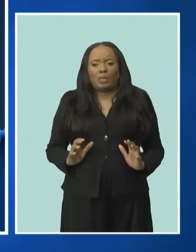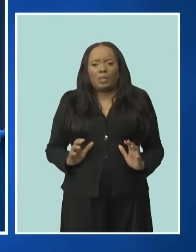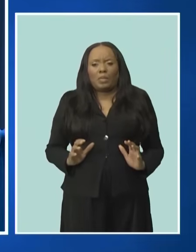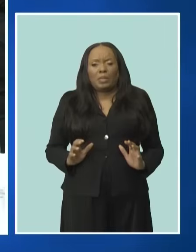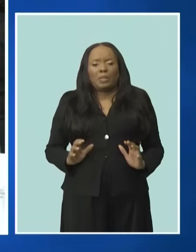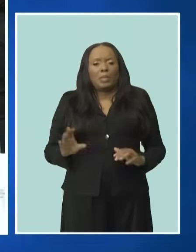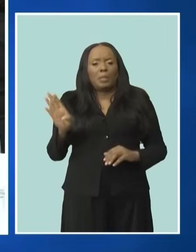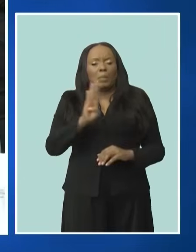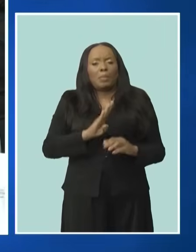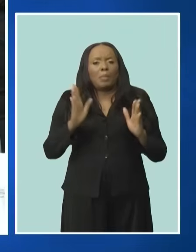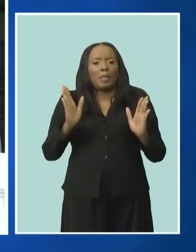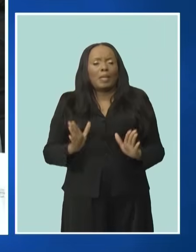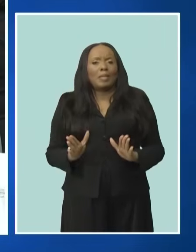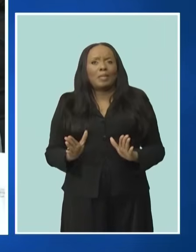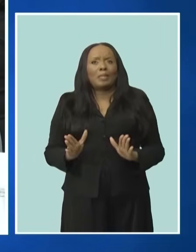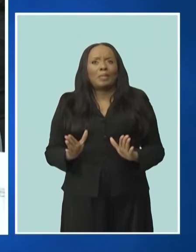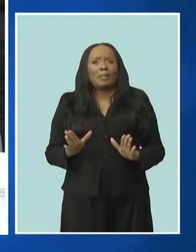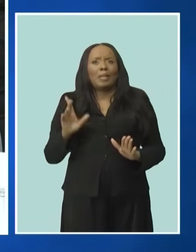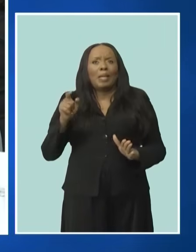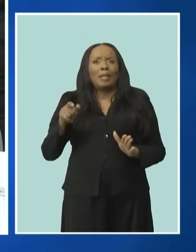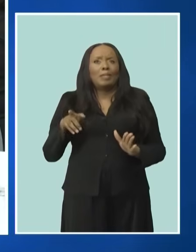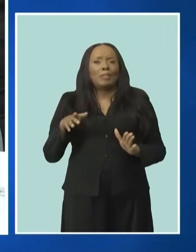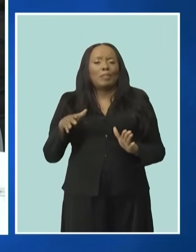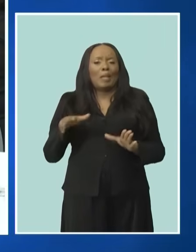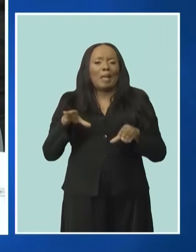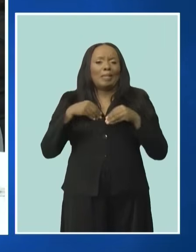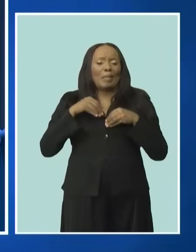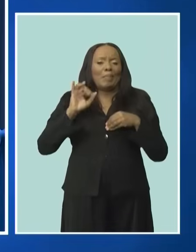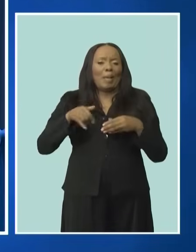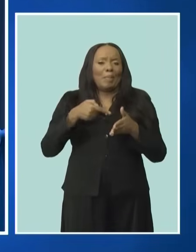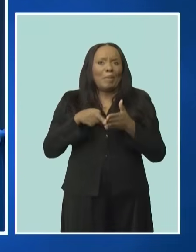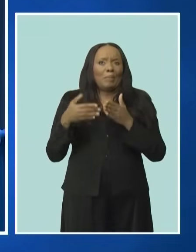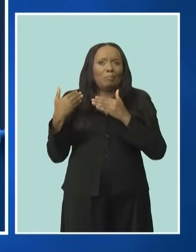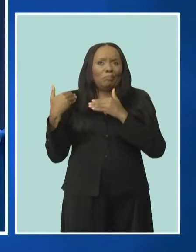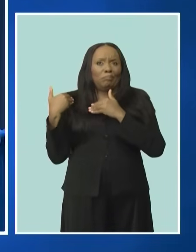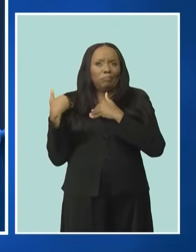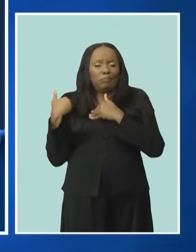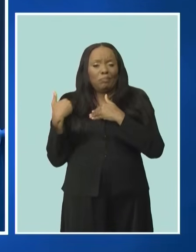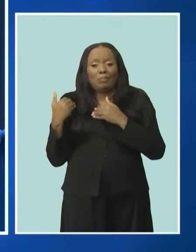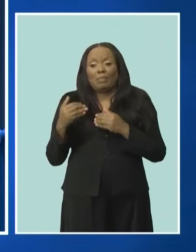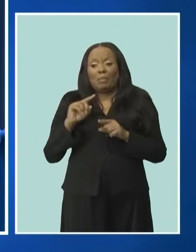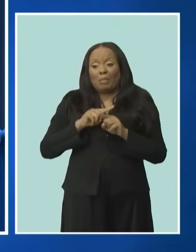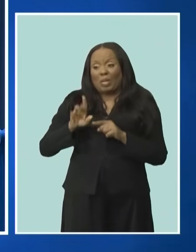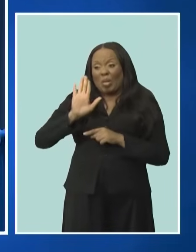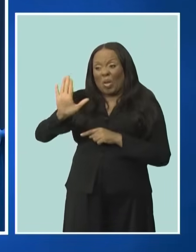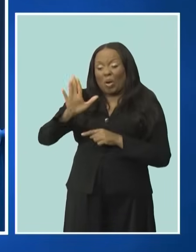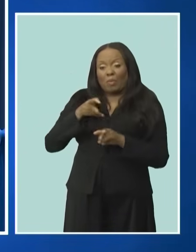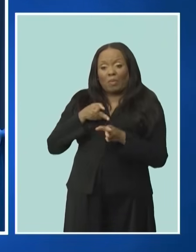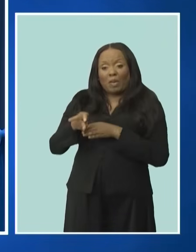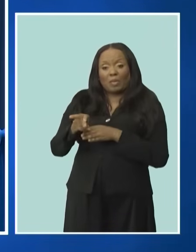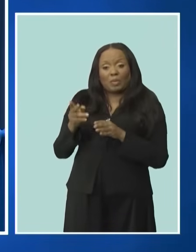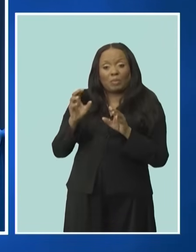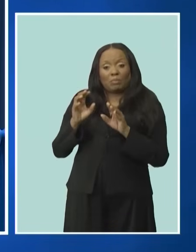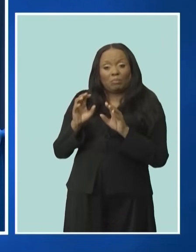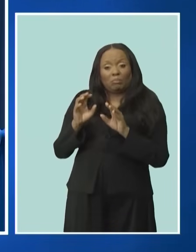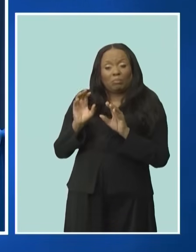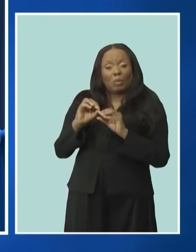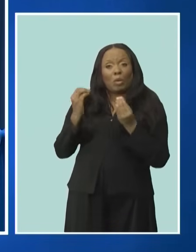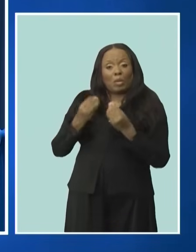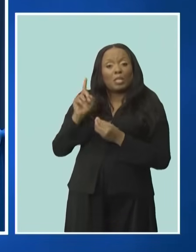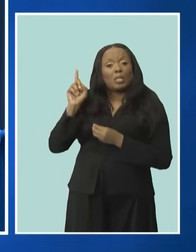burden for these things that your professional organization is going to have to grapple